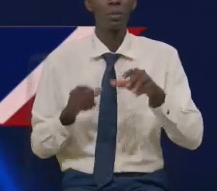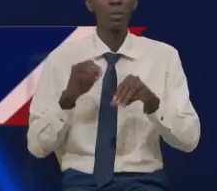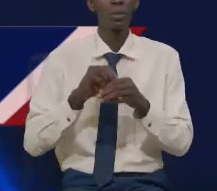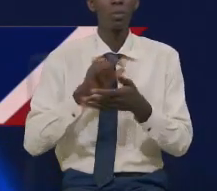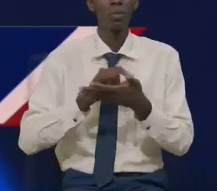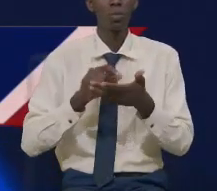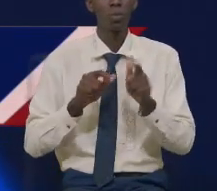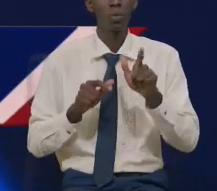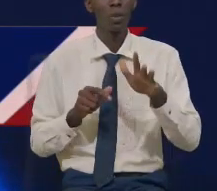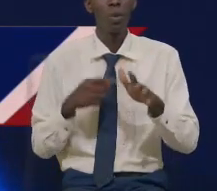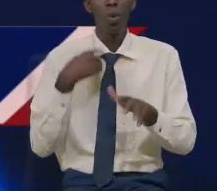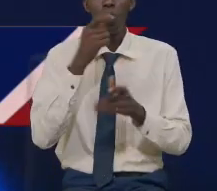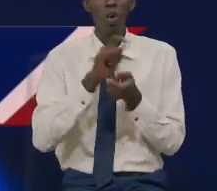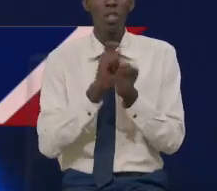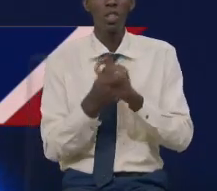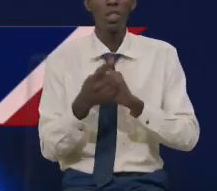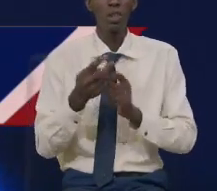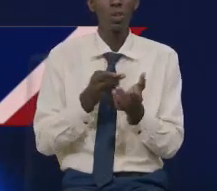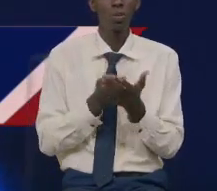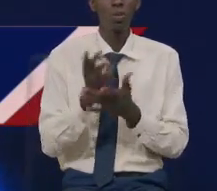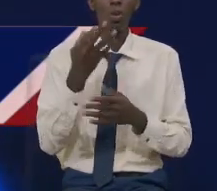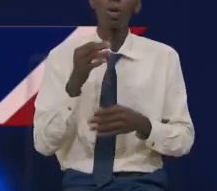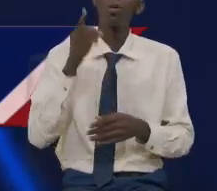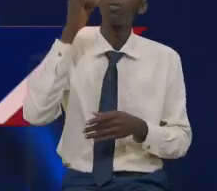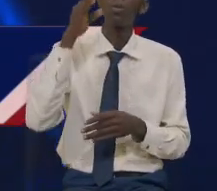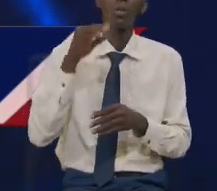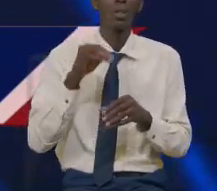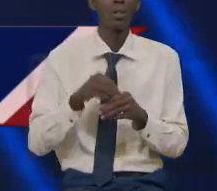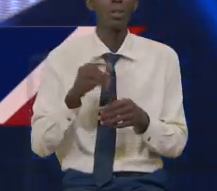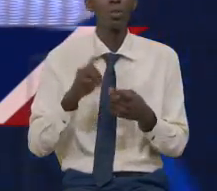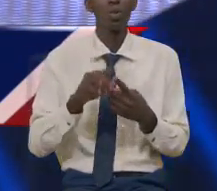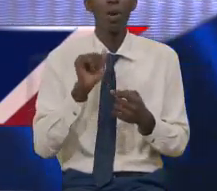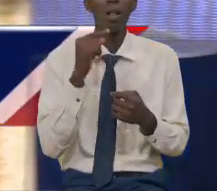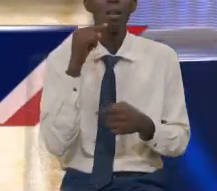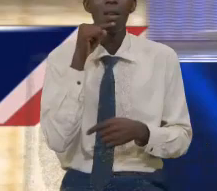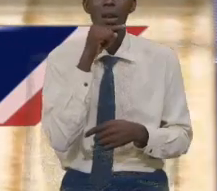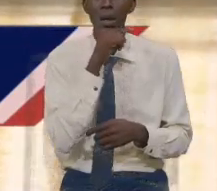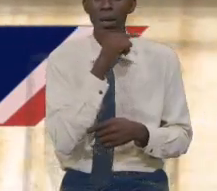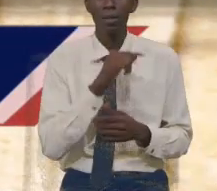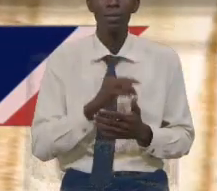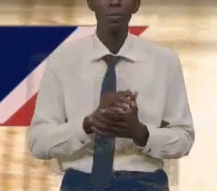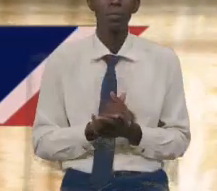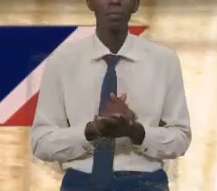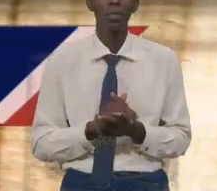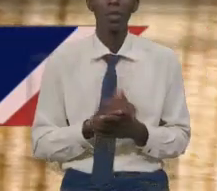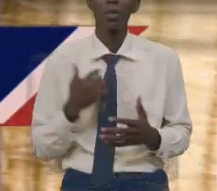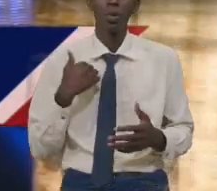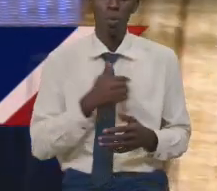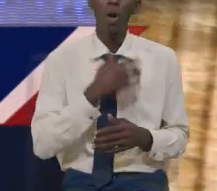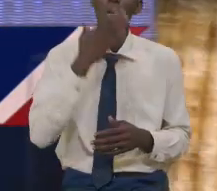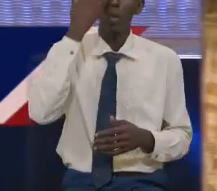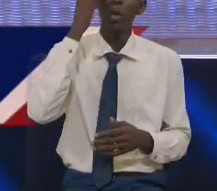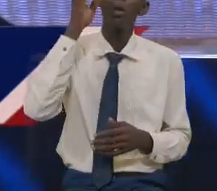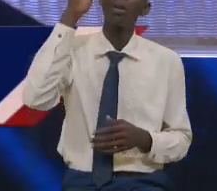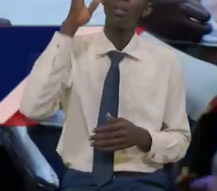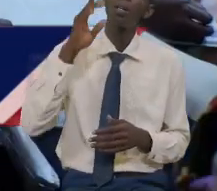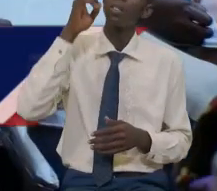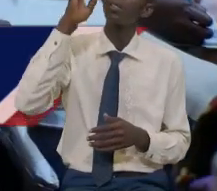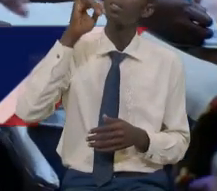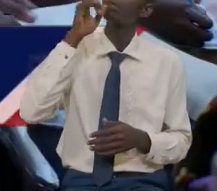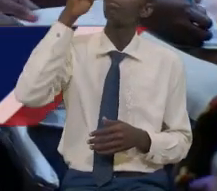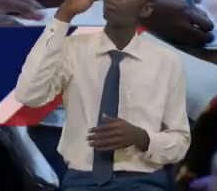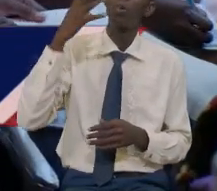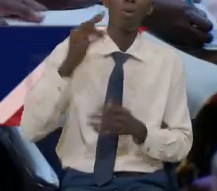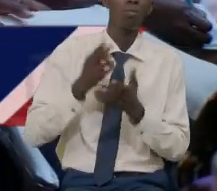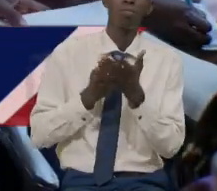Verse 25, who changed the truth of God into a lie. We know God is the God of